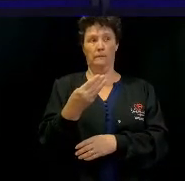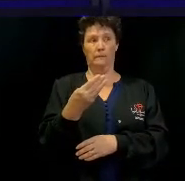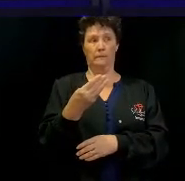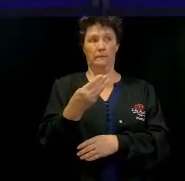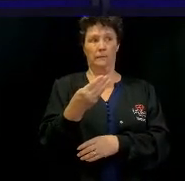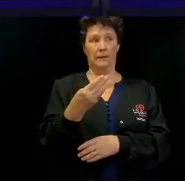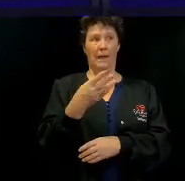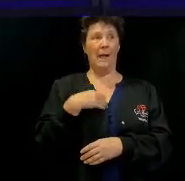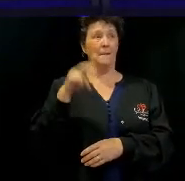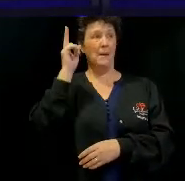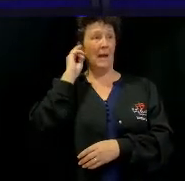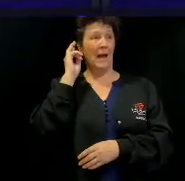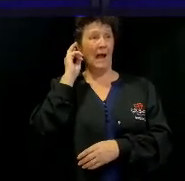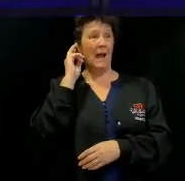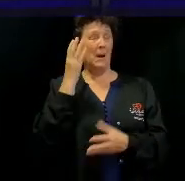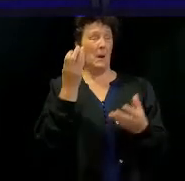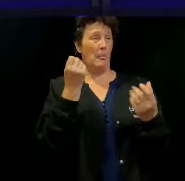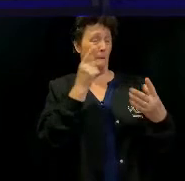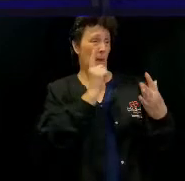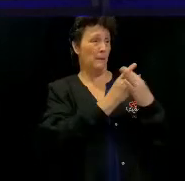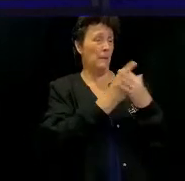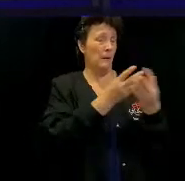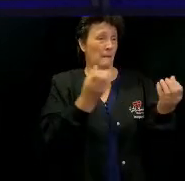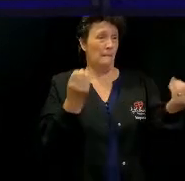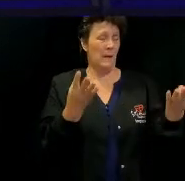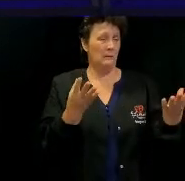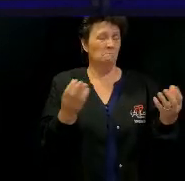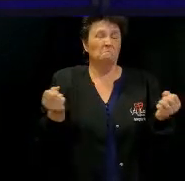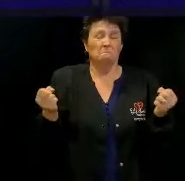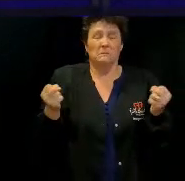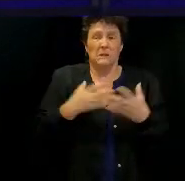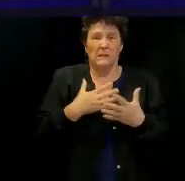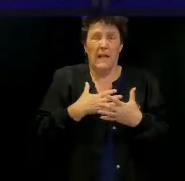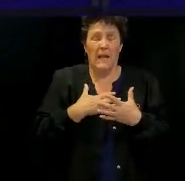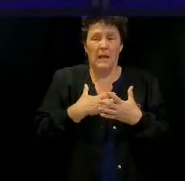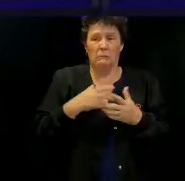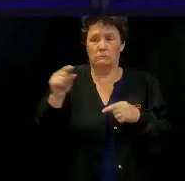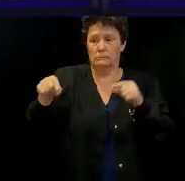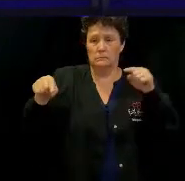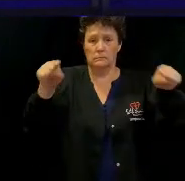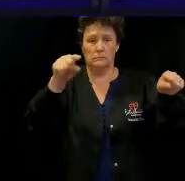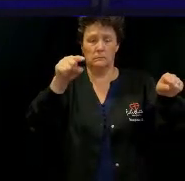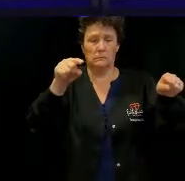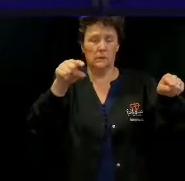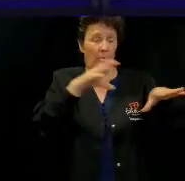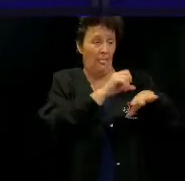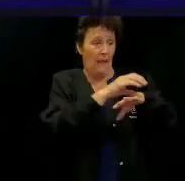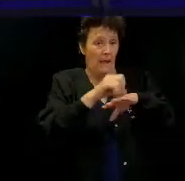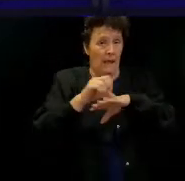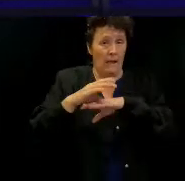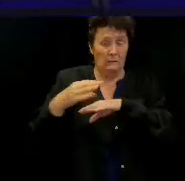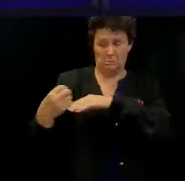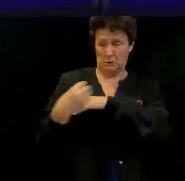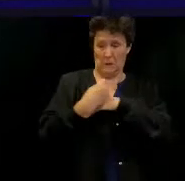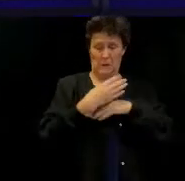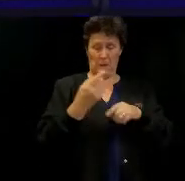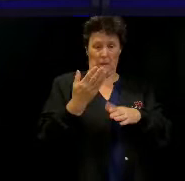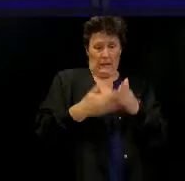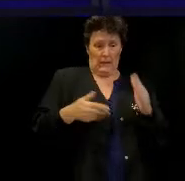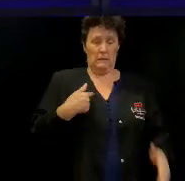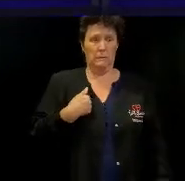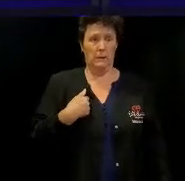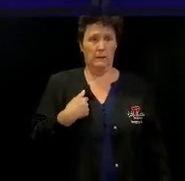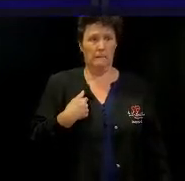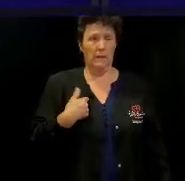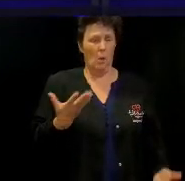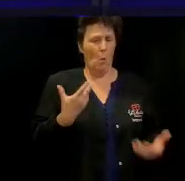For I hear the slander of many, fear is on every side. While they take counsel together against me, they scheme to take away my life. Verse